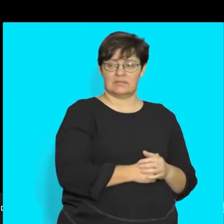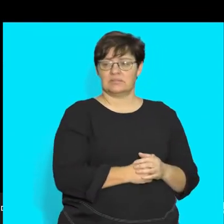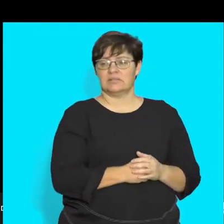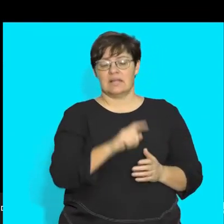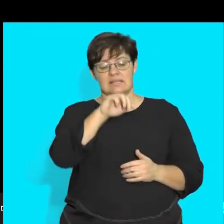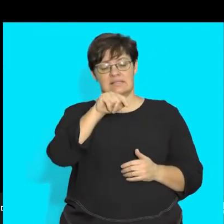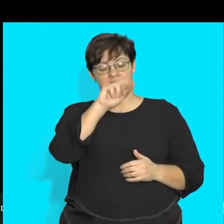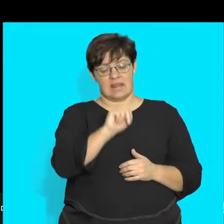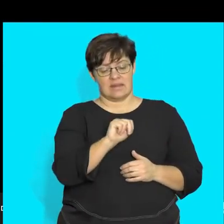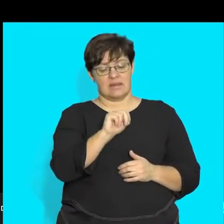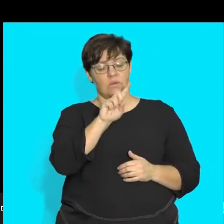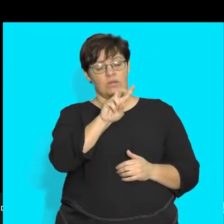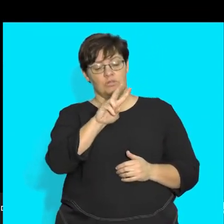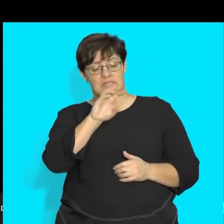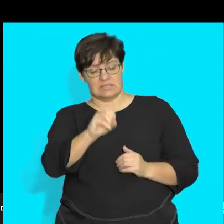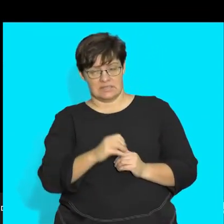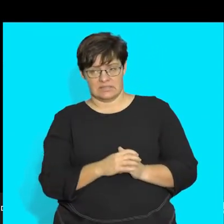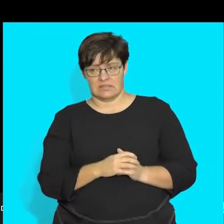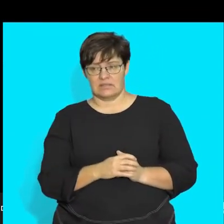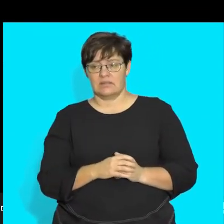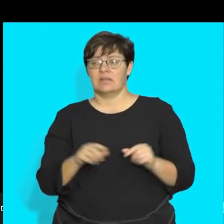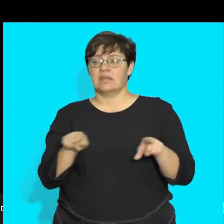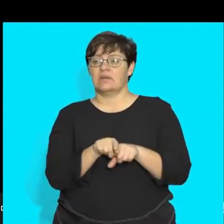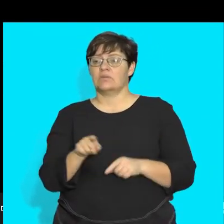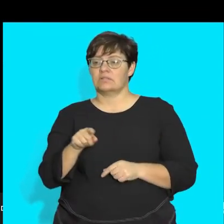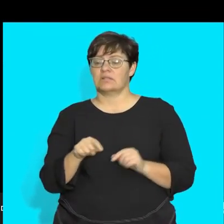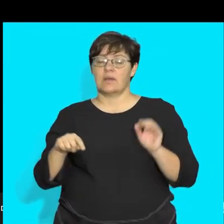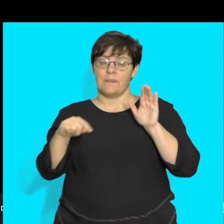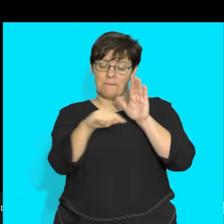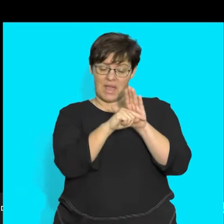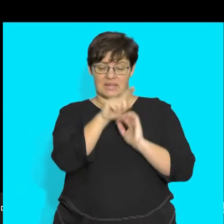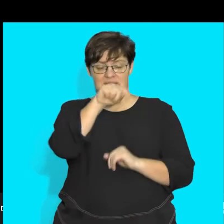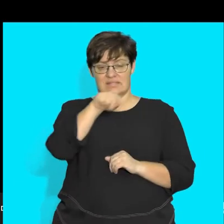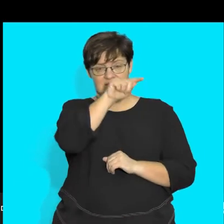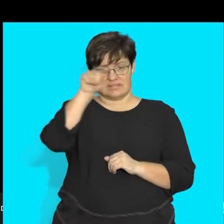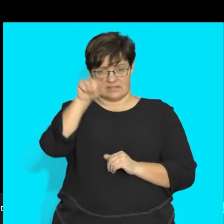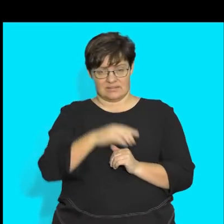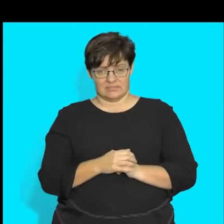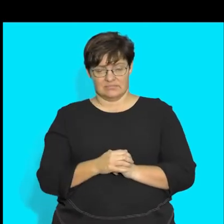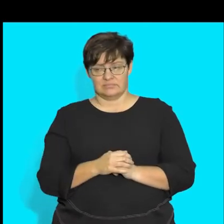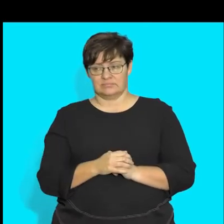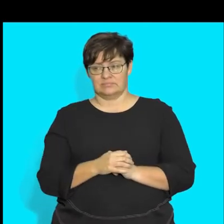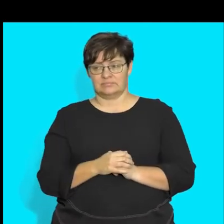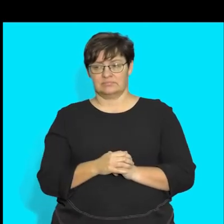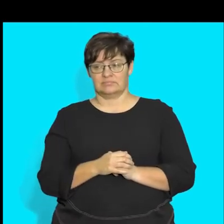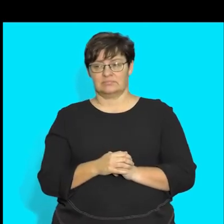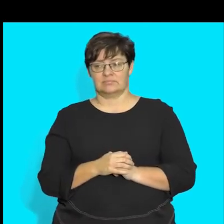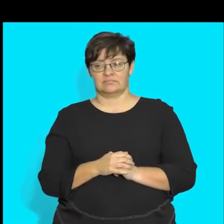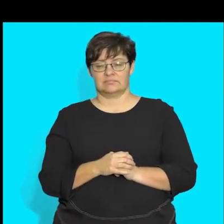go tan of 120. If I do that, I get a gradient of